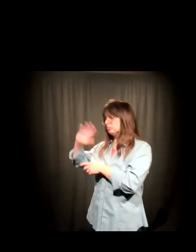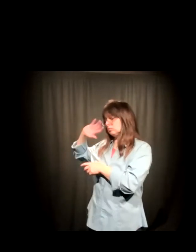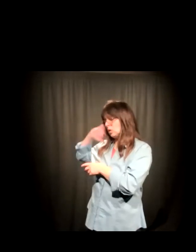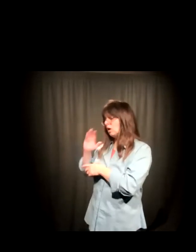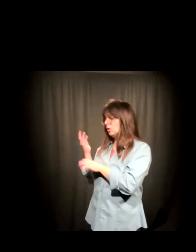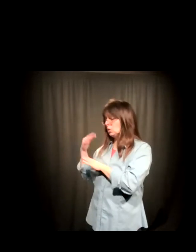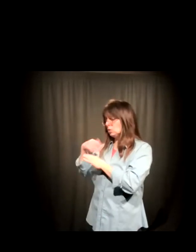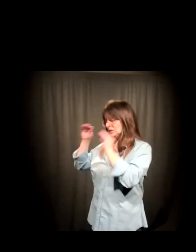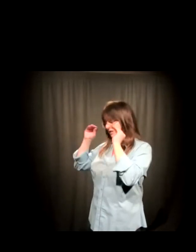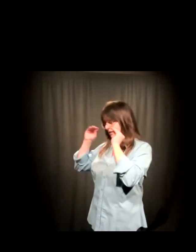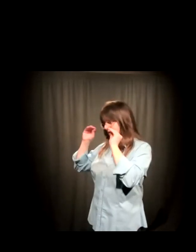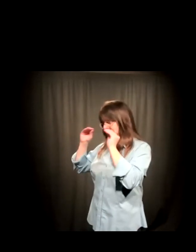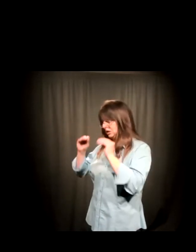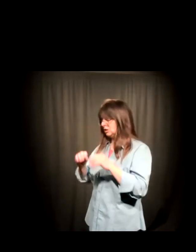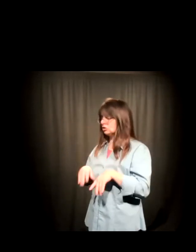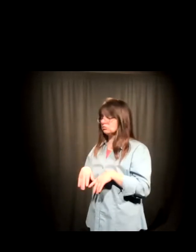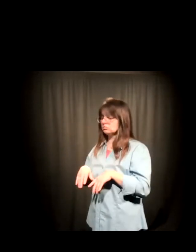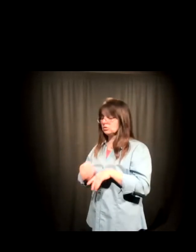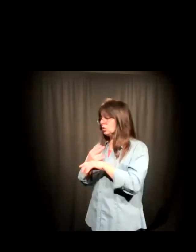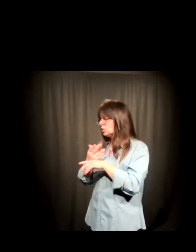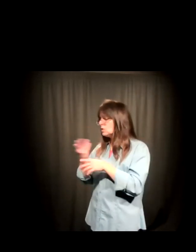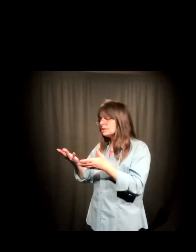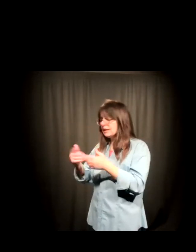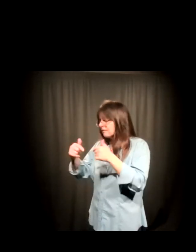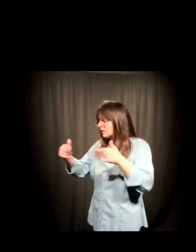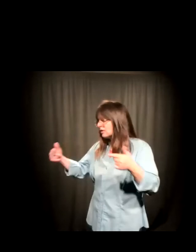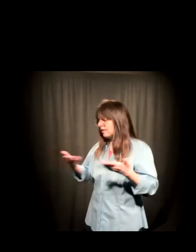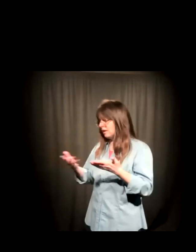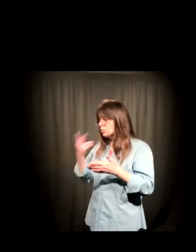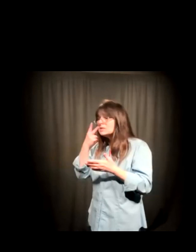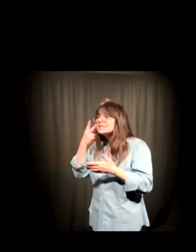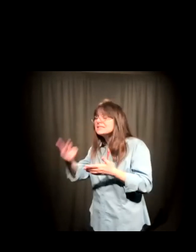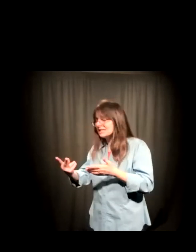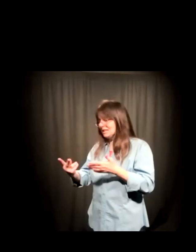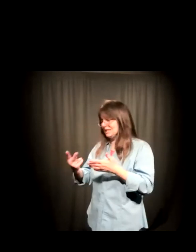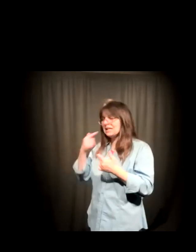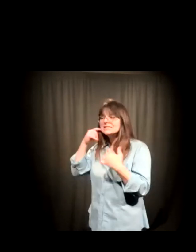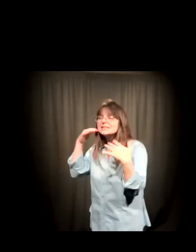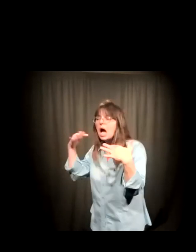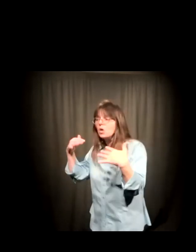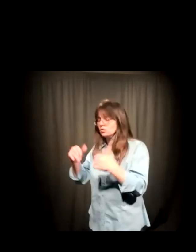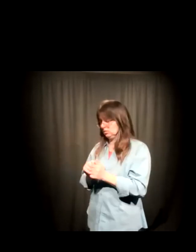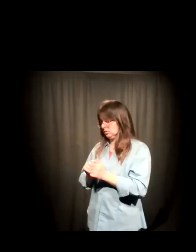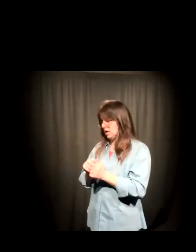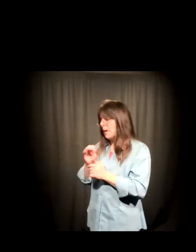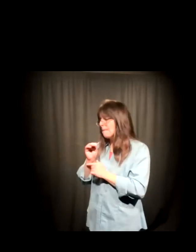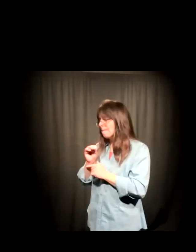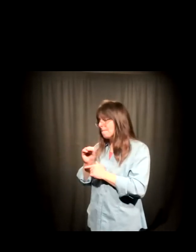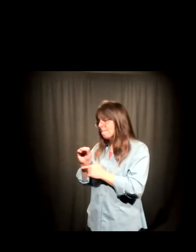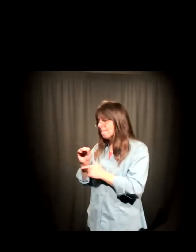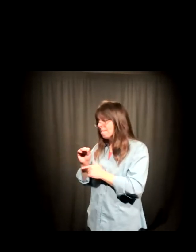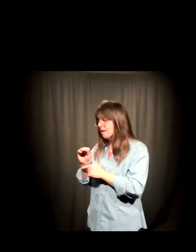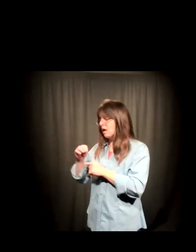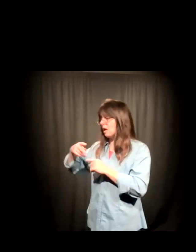understand whether they were making the sound the right way or the wrong way. A student who pronounced m instead of